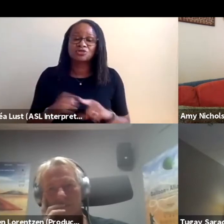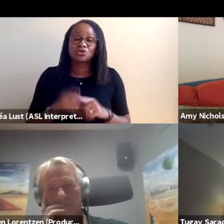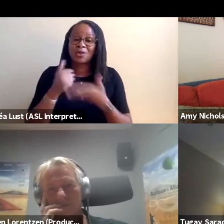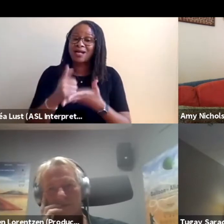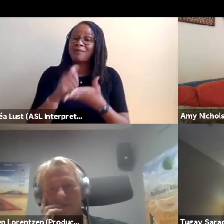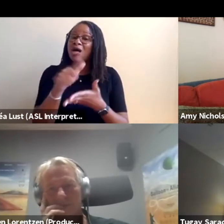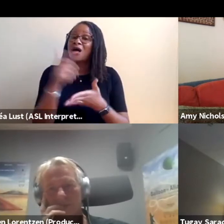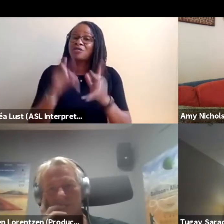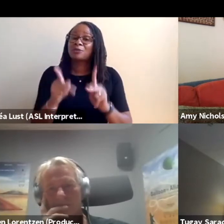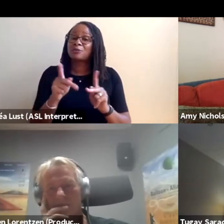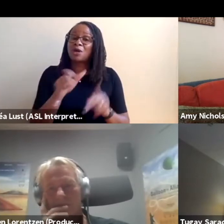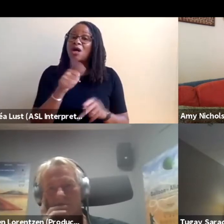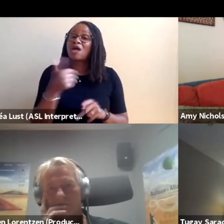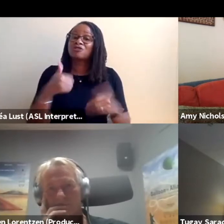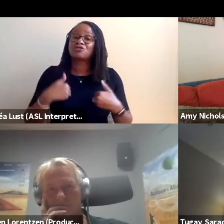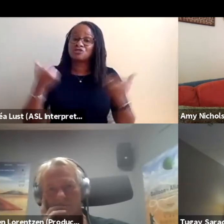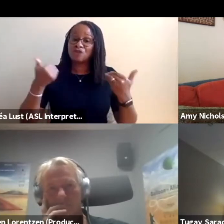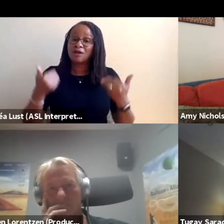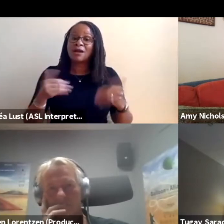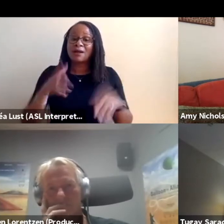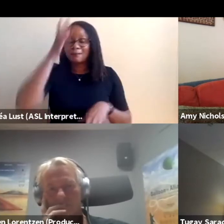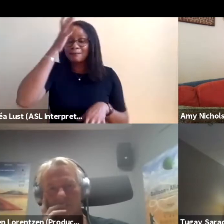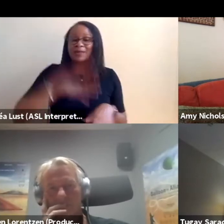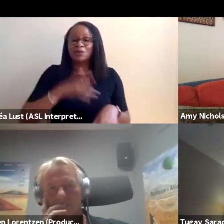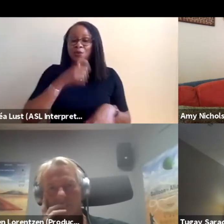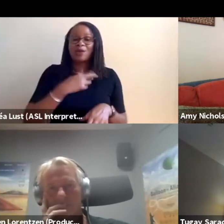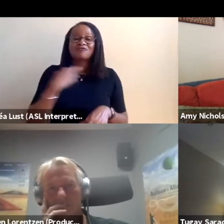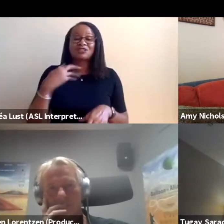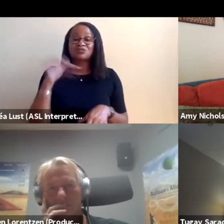other young men who are at risk of being radicalized?